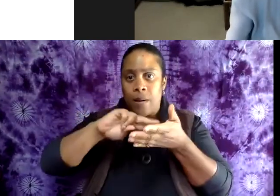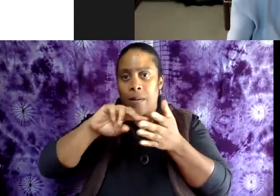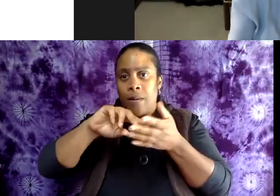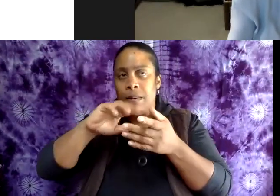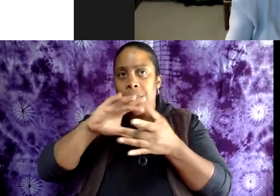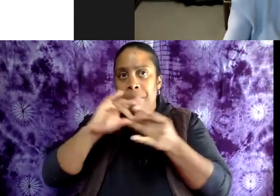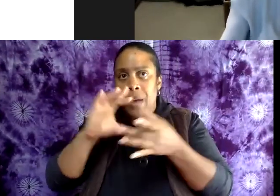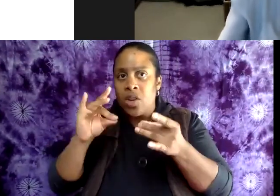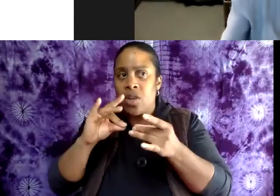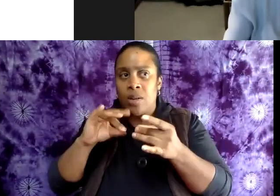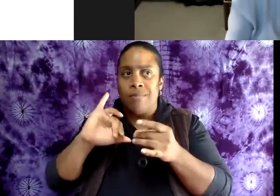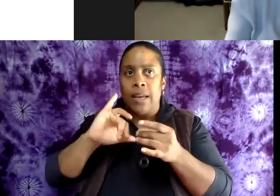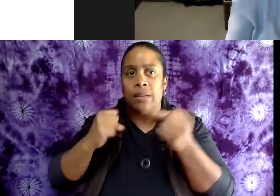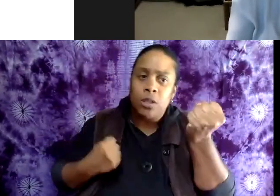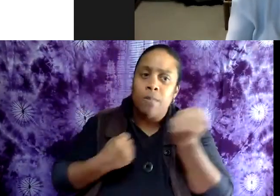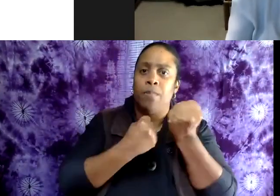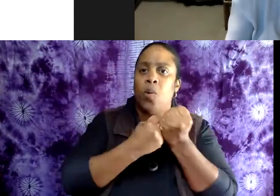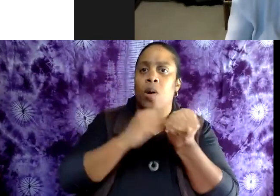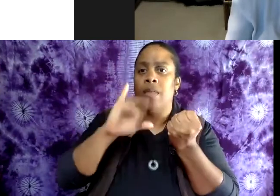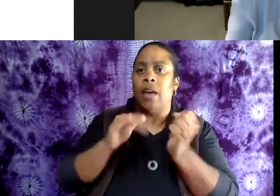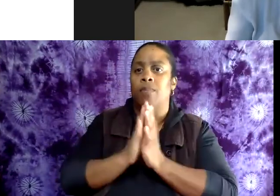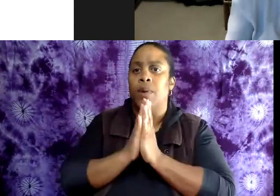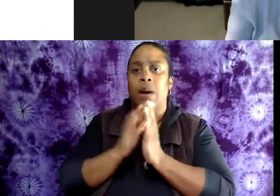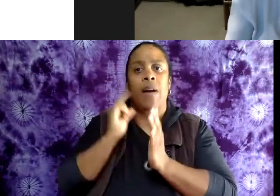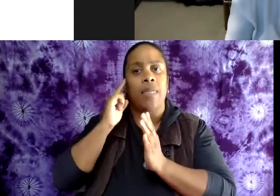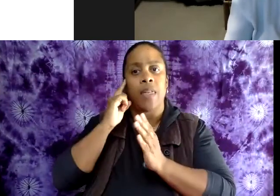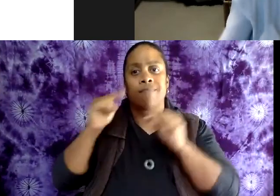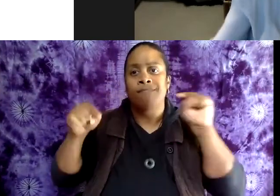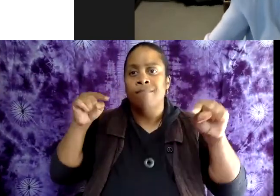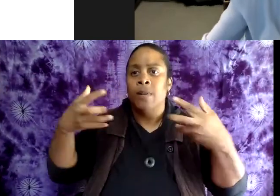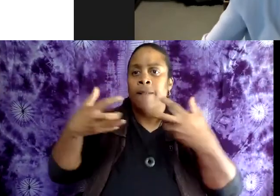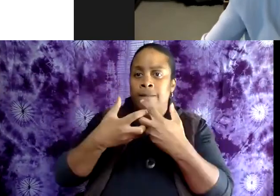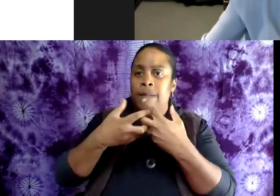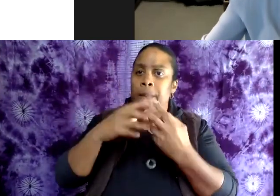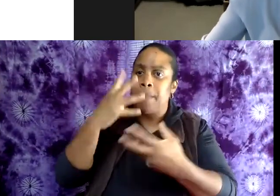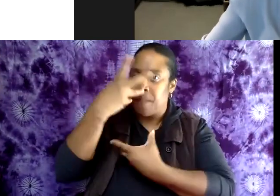regardless of your views on it, I think they all go together beautifully.